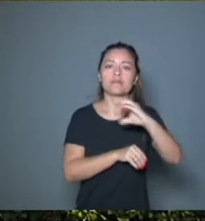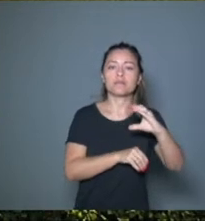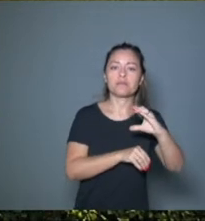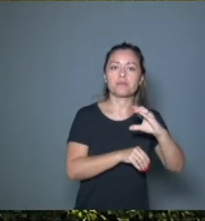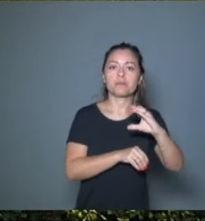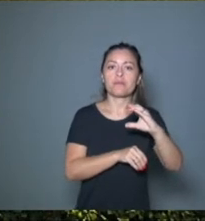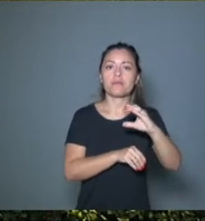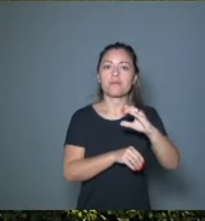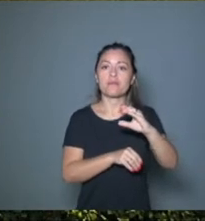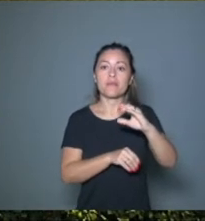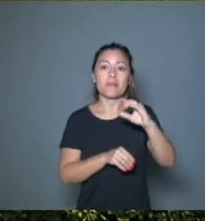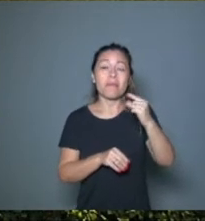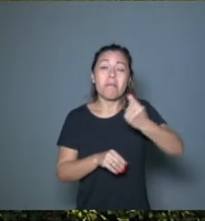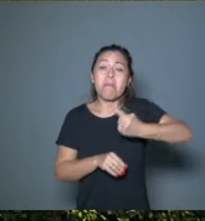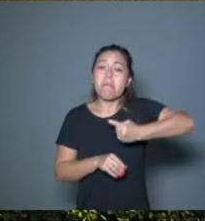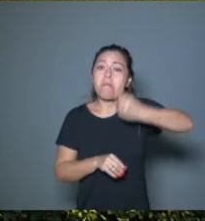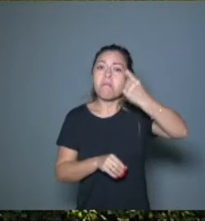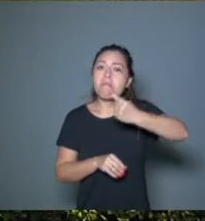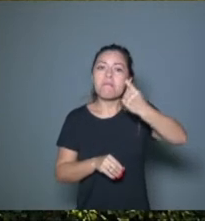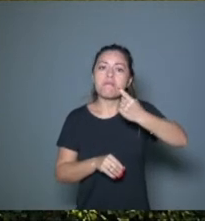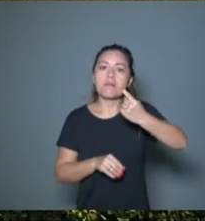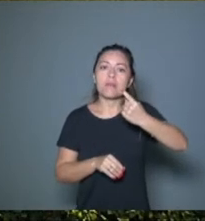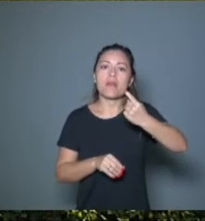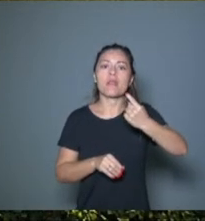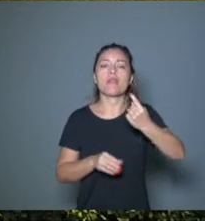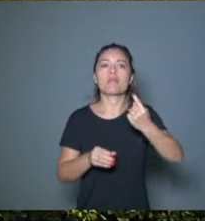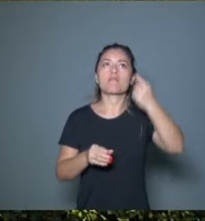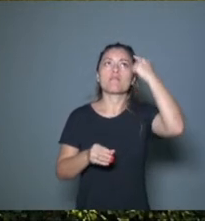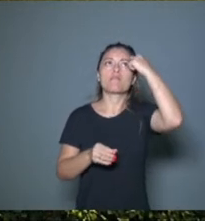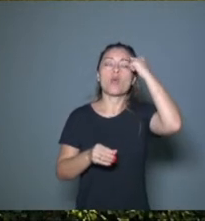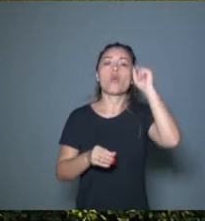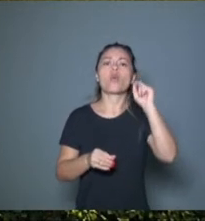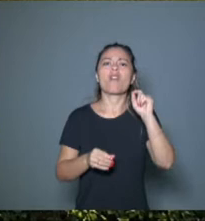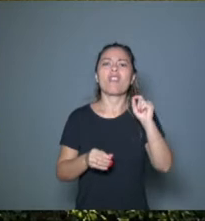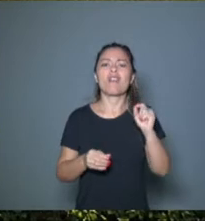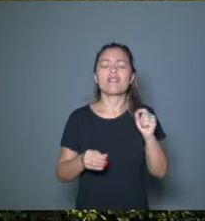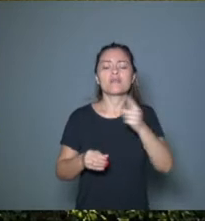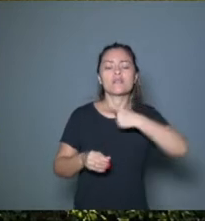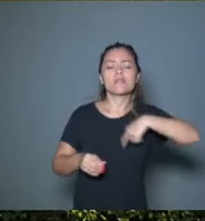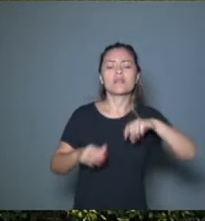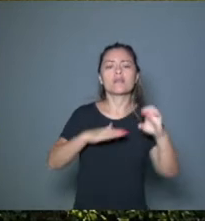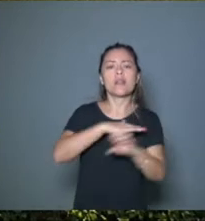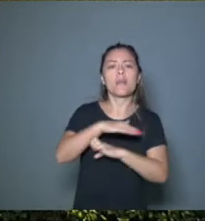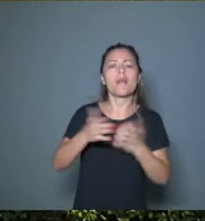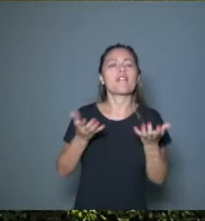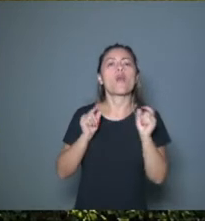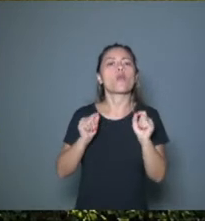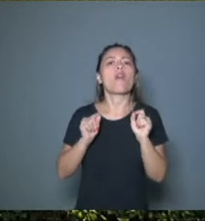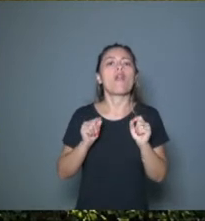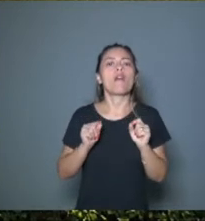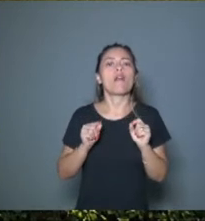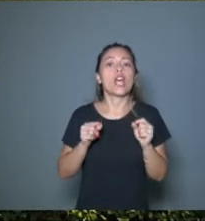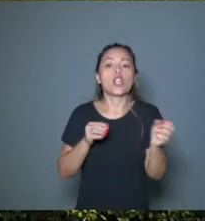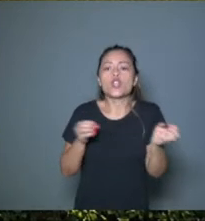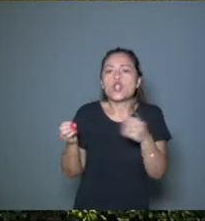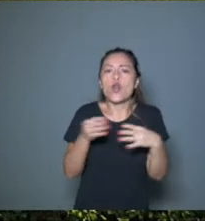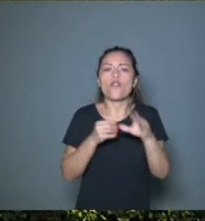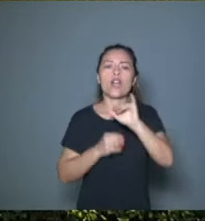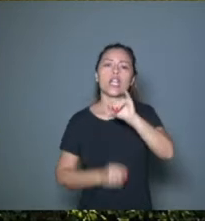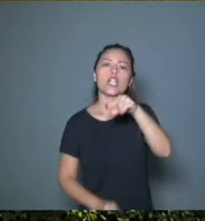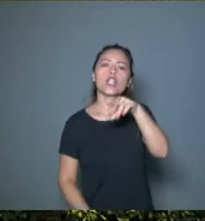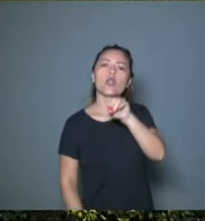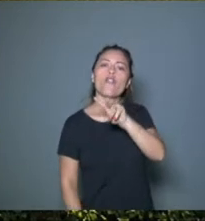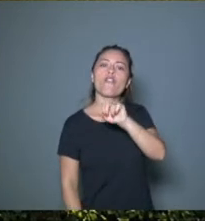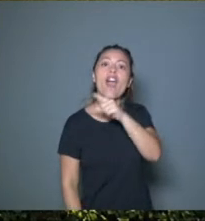When we talk about innovation at SLC, I think the important point to frame this discussion is